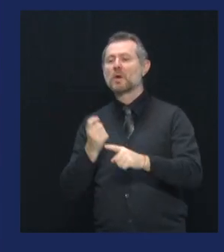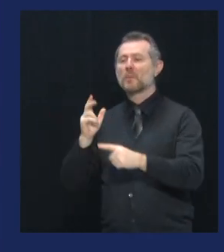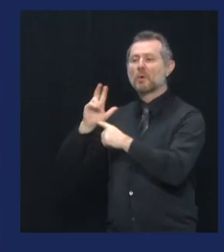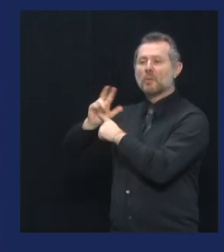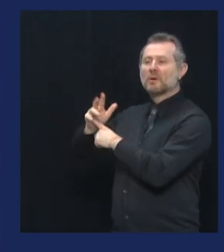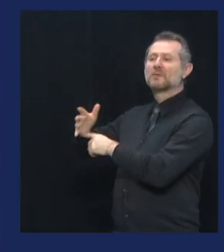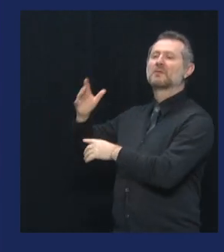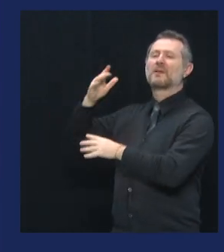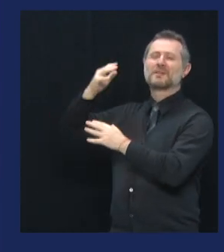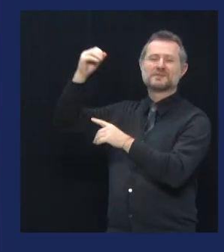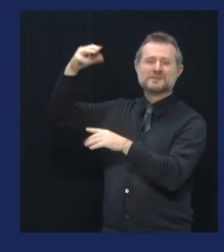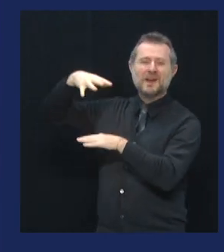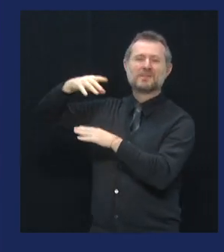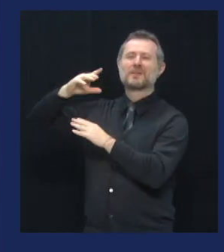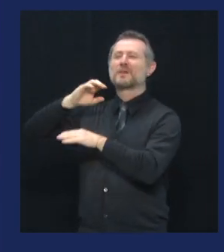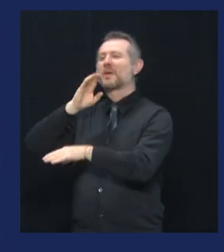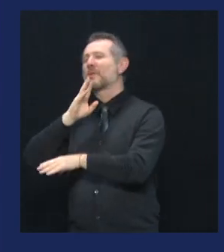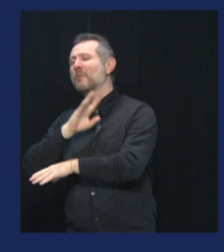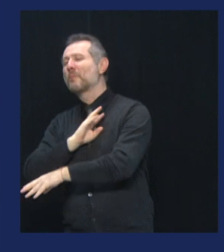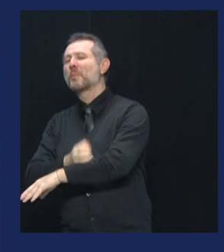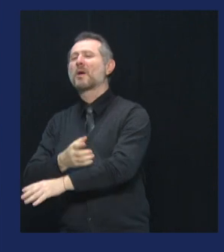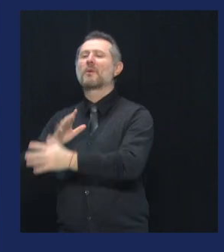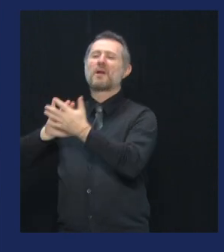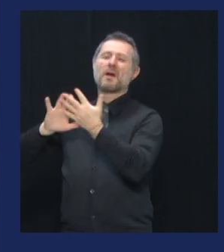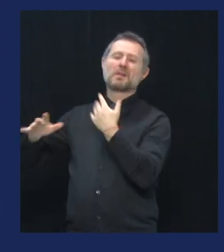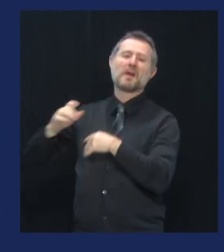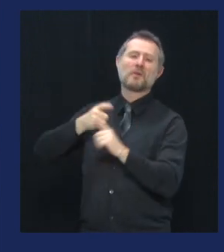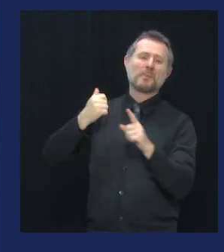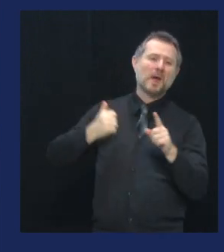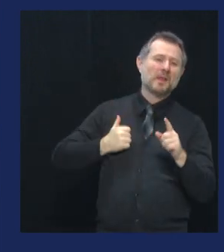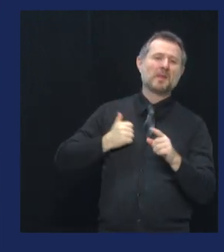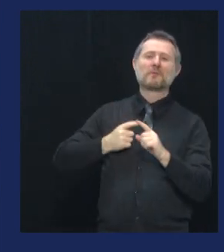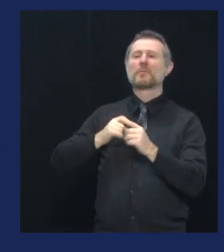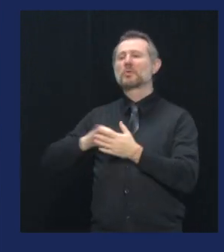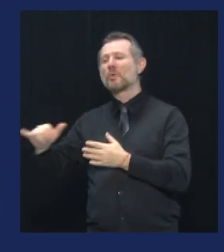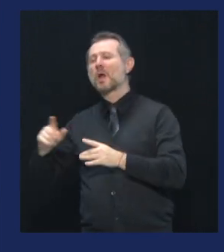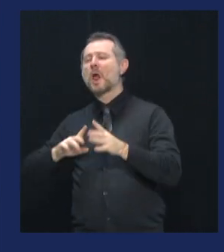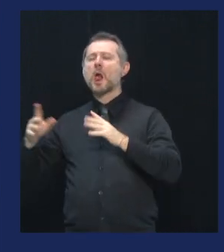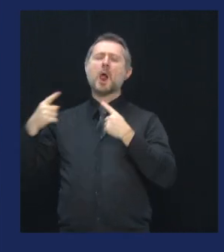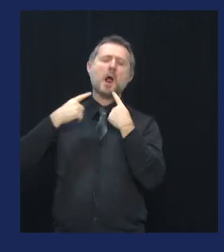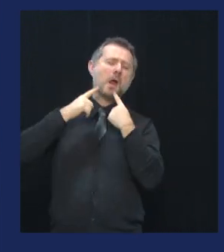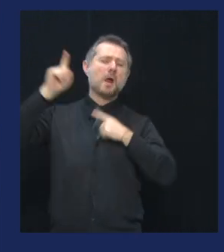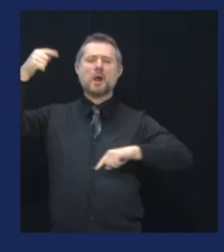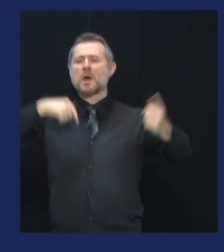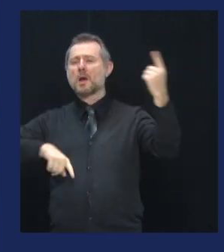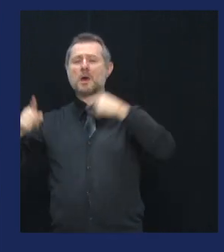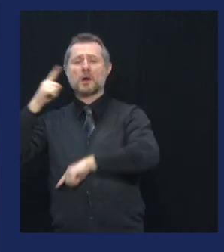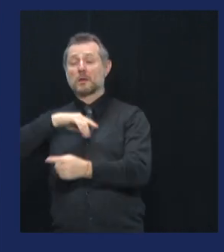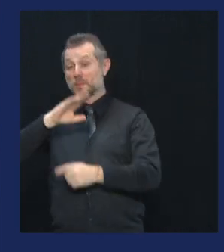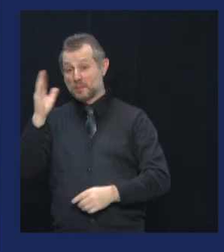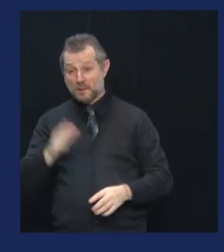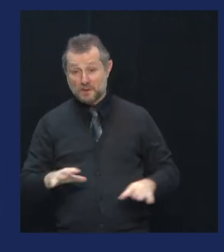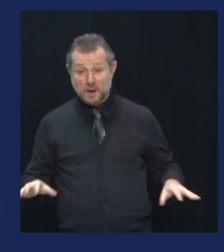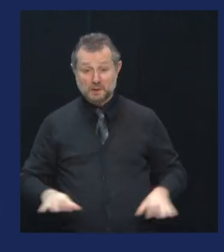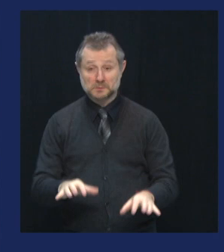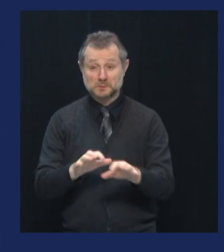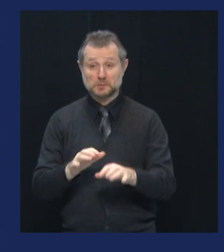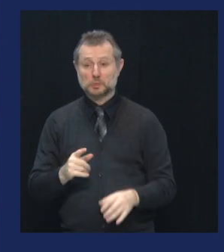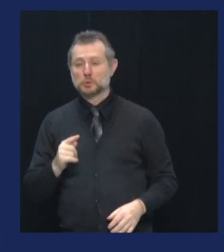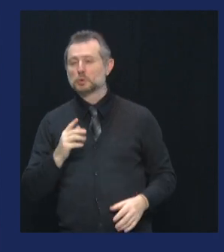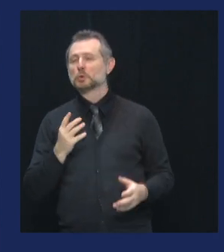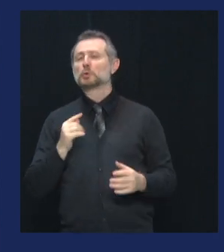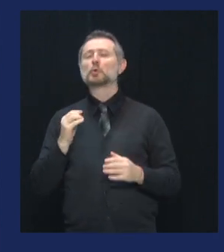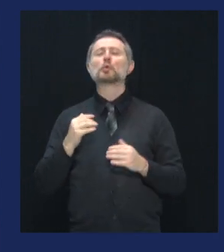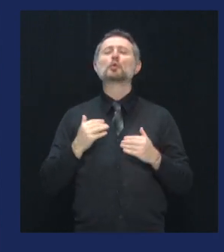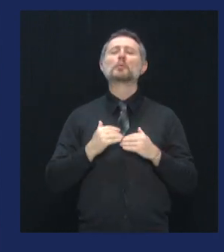from Canada to downstate New York, but it never became a reality. It was too bold, it was too ambitious, it was too complicated.